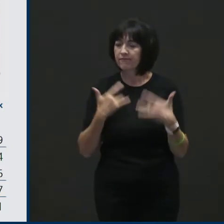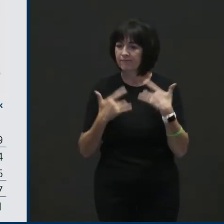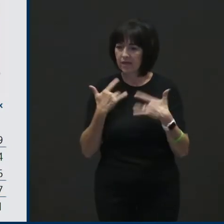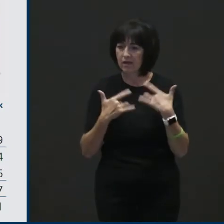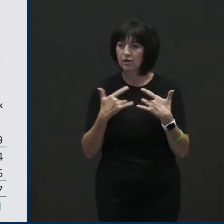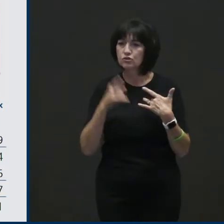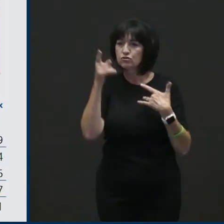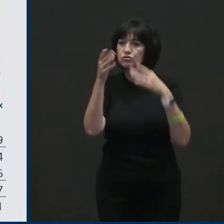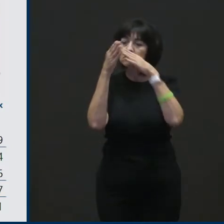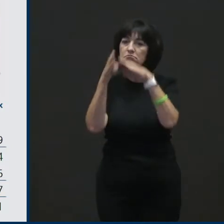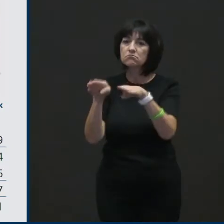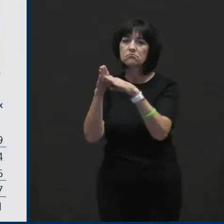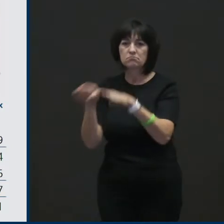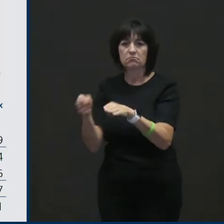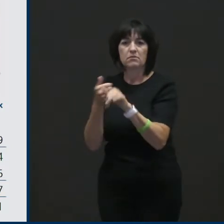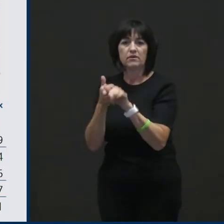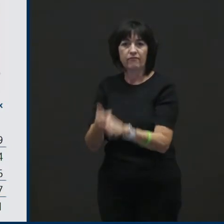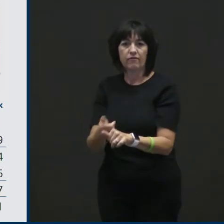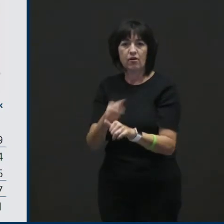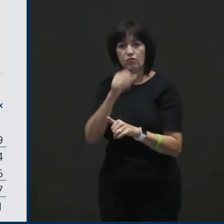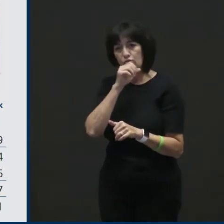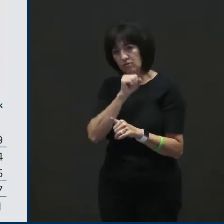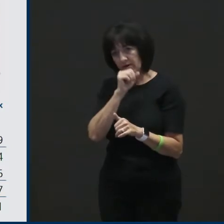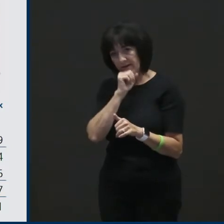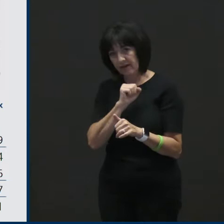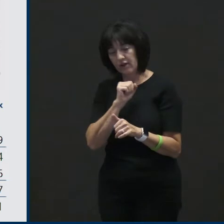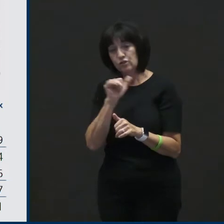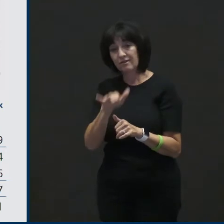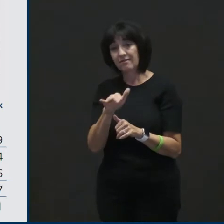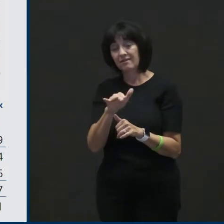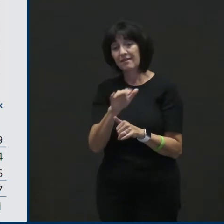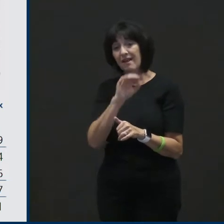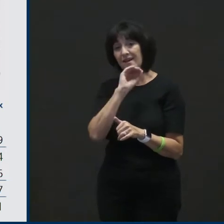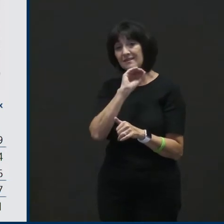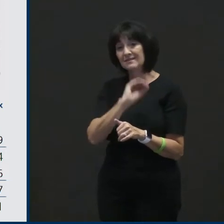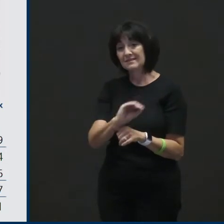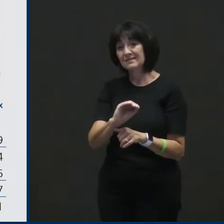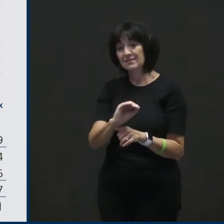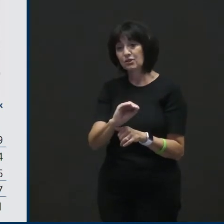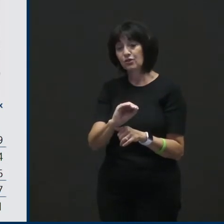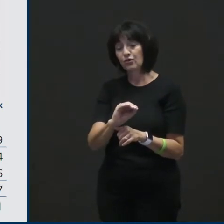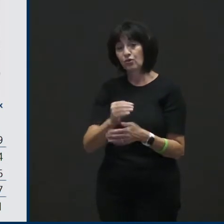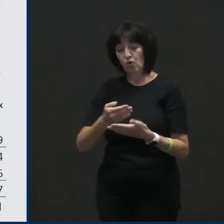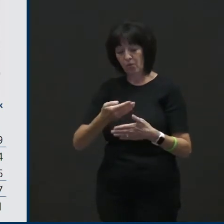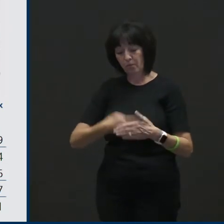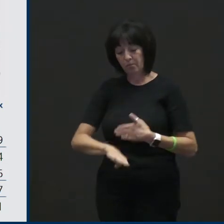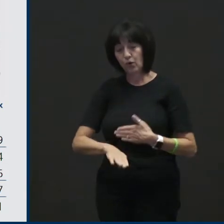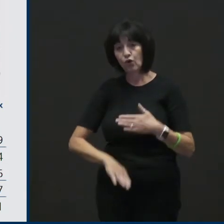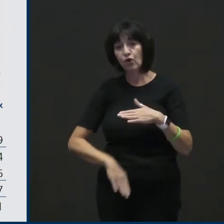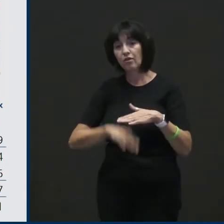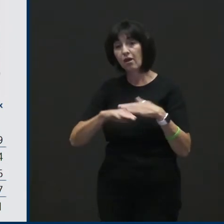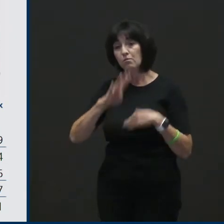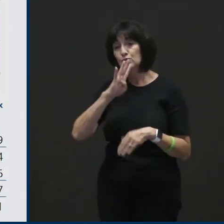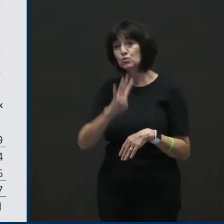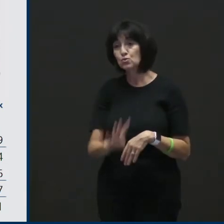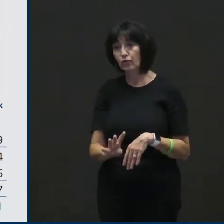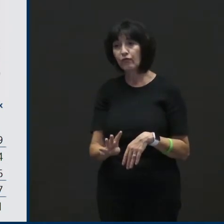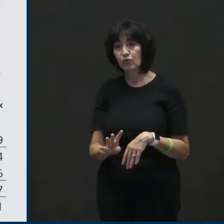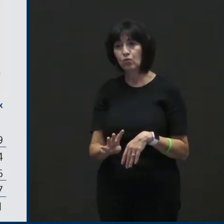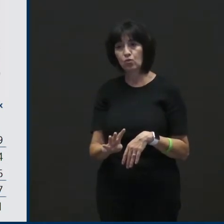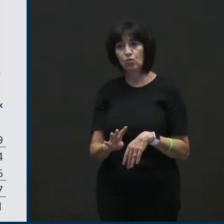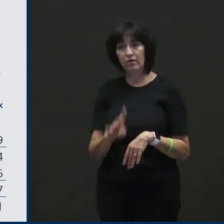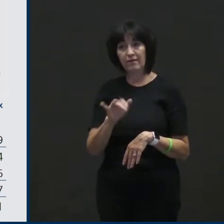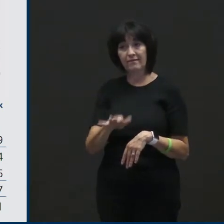bit more detail. For example, in the ages of 0 to 4, in Delaware, 249 kids in that